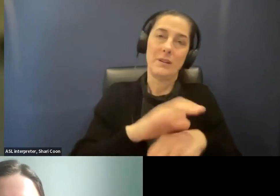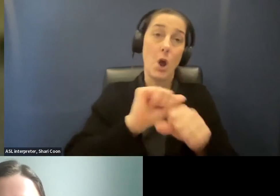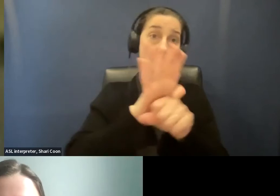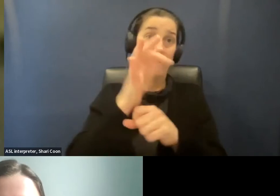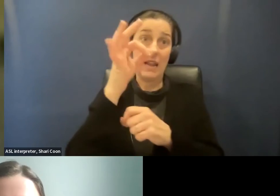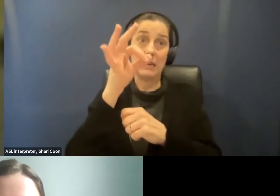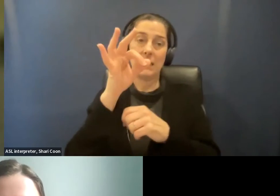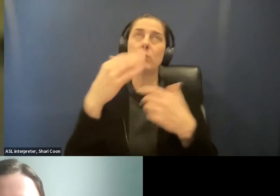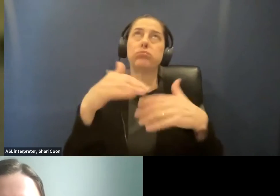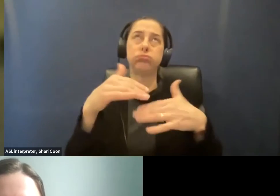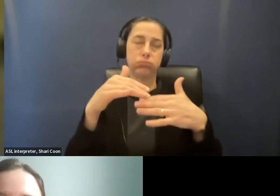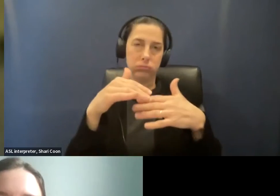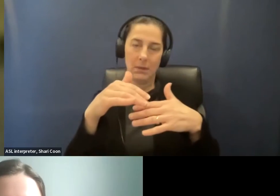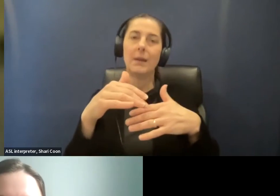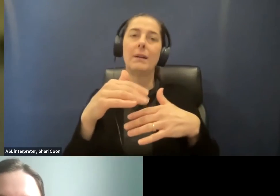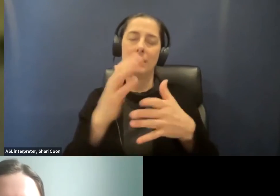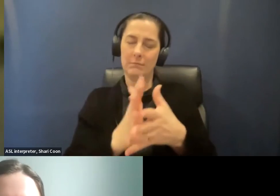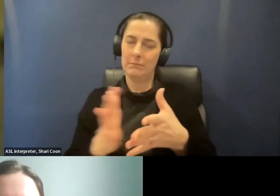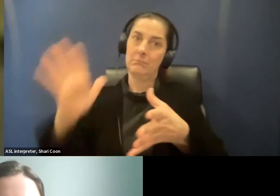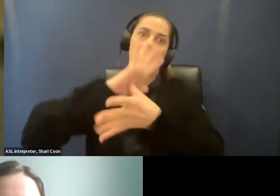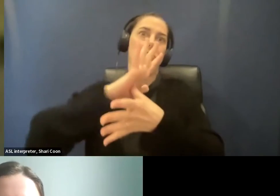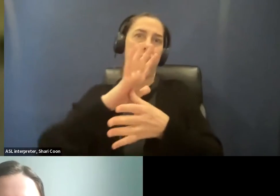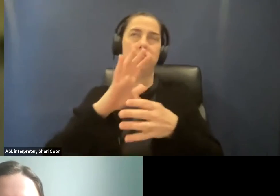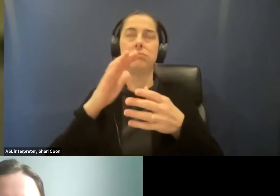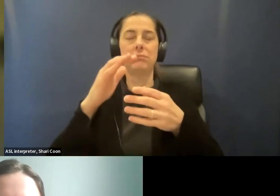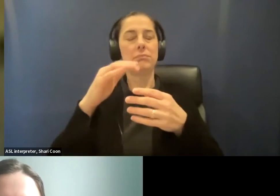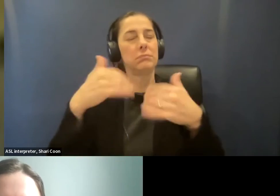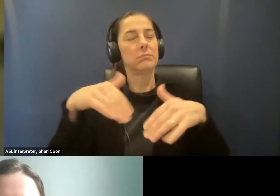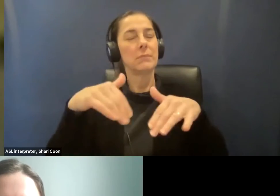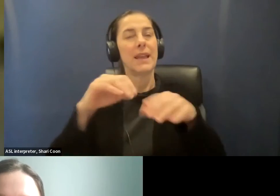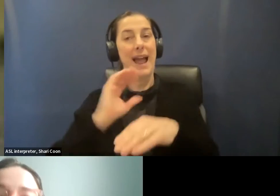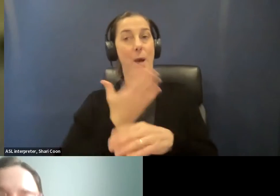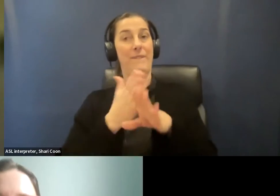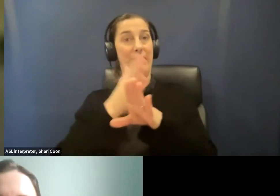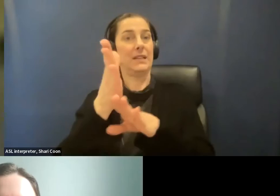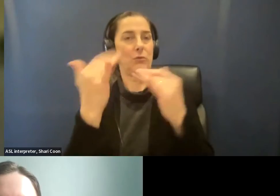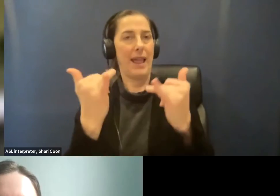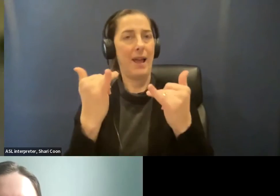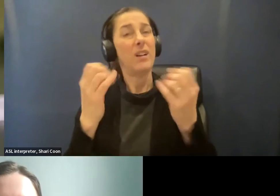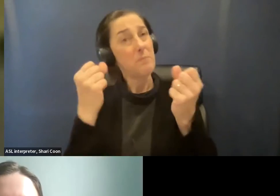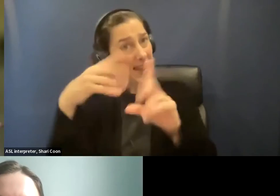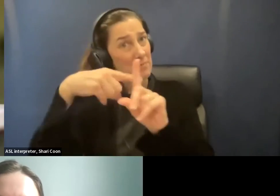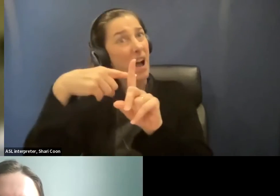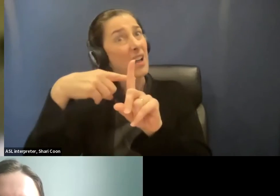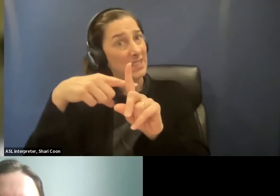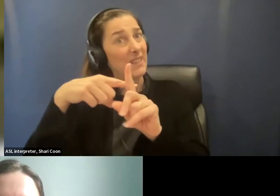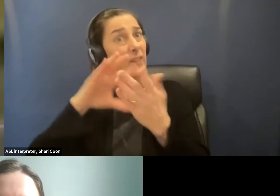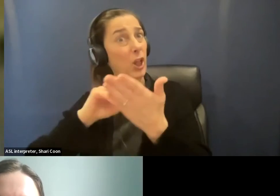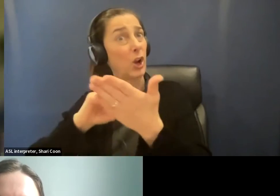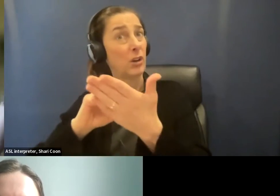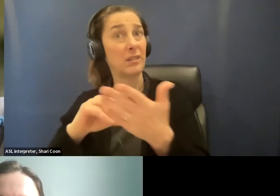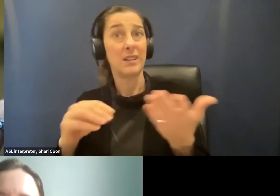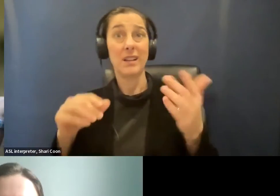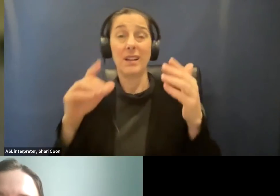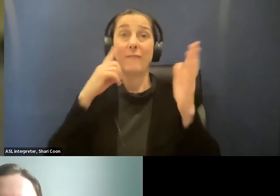in the field that we're in. And I think there have been actually a lot of positives. So here we are it's supposed to be a hybrid